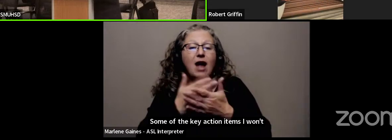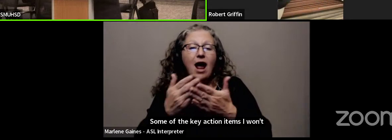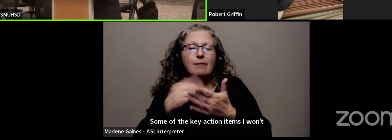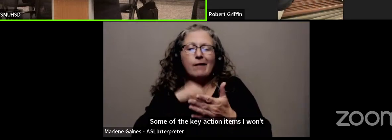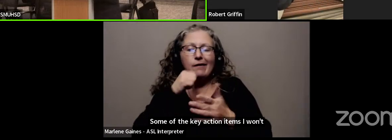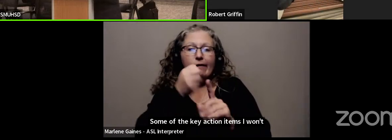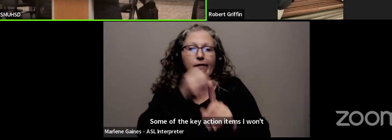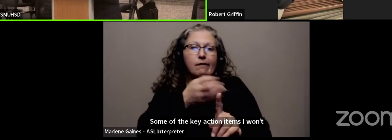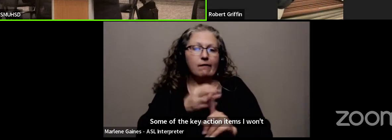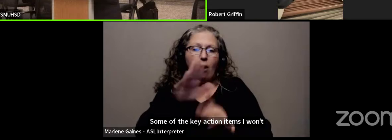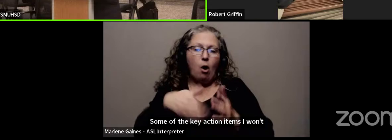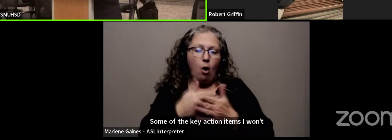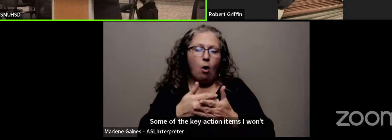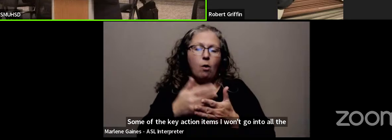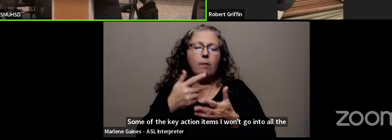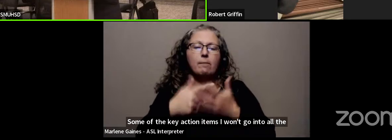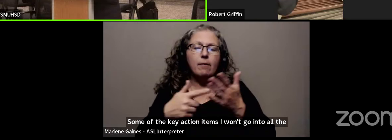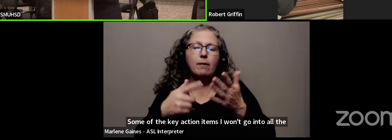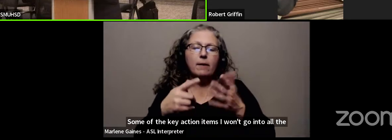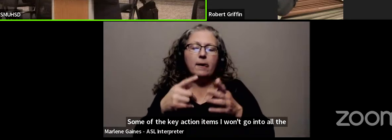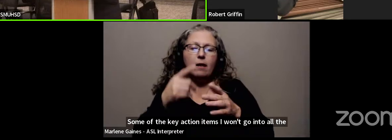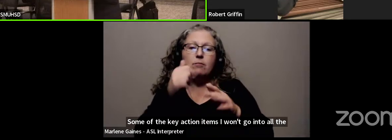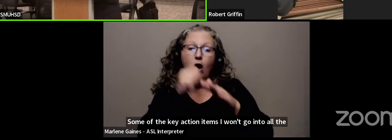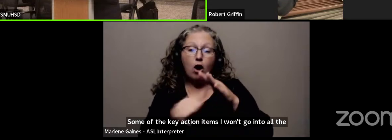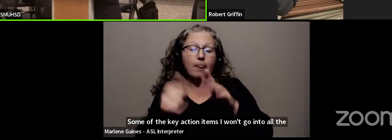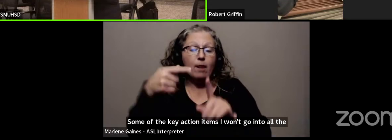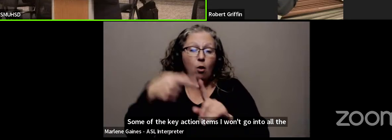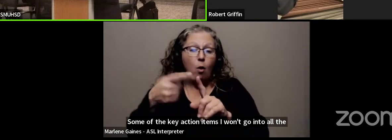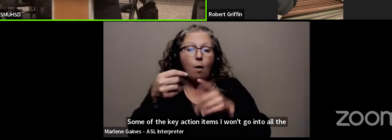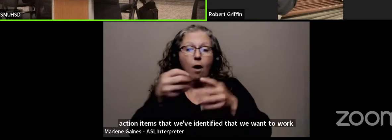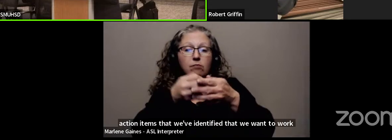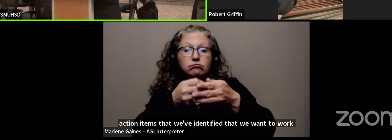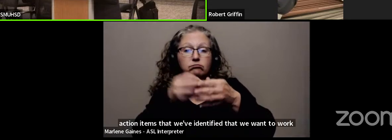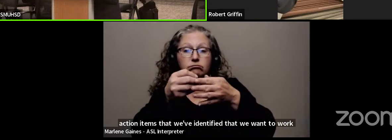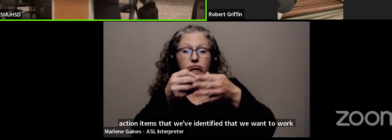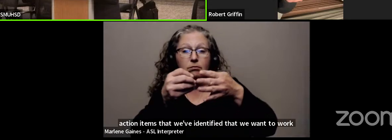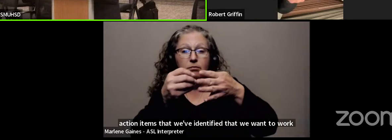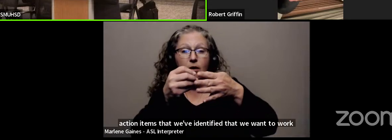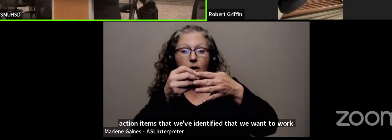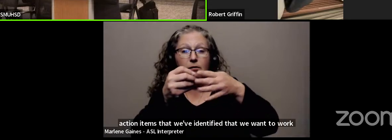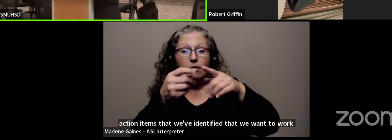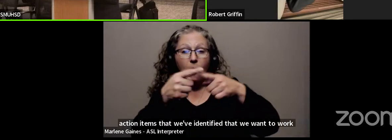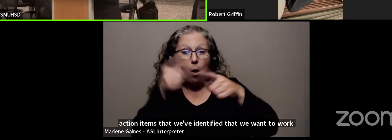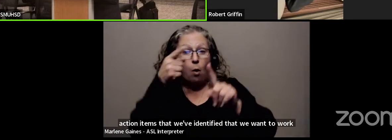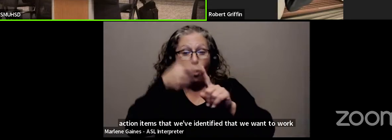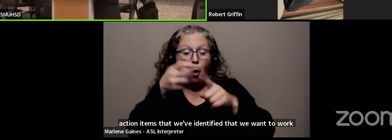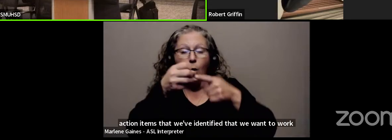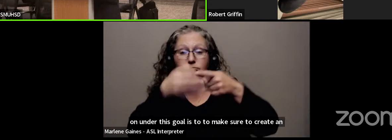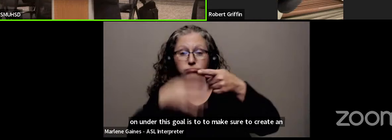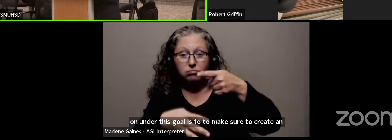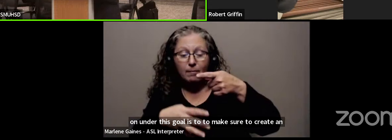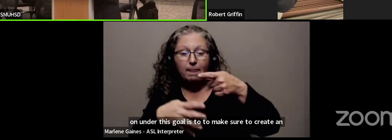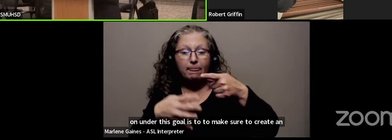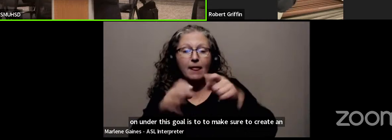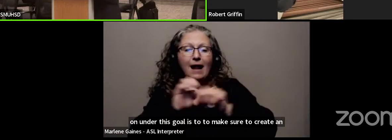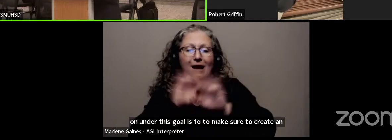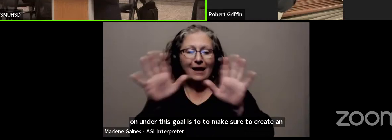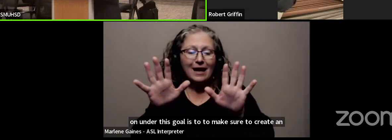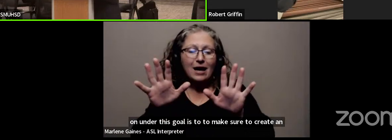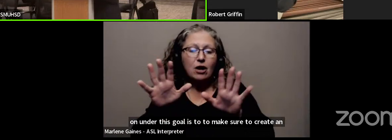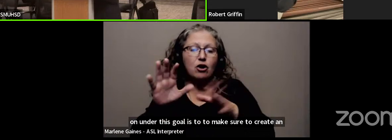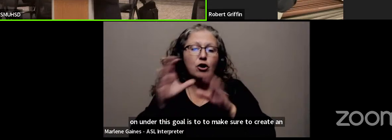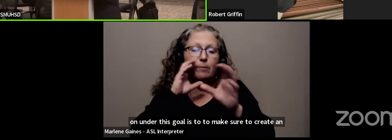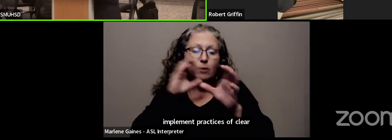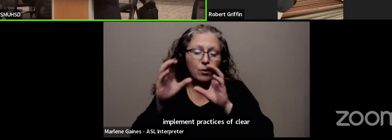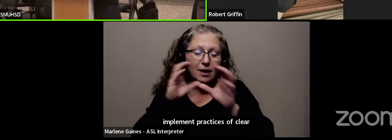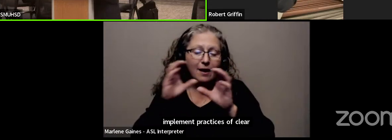we've identified that we want to work on under this goal, is to make sure to create and implement practices of clearly